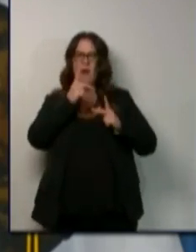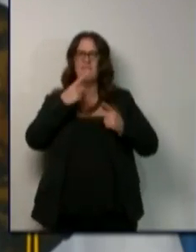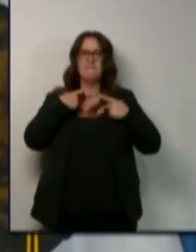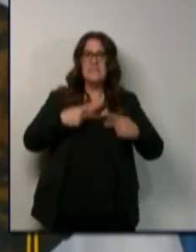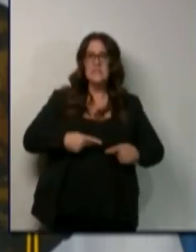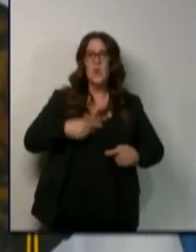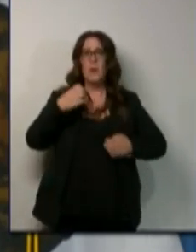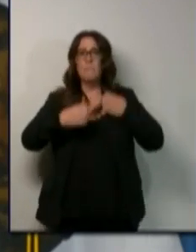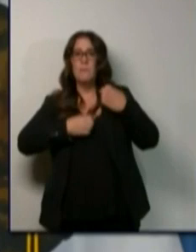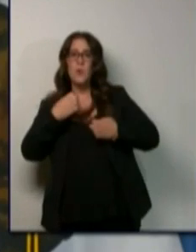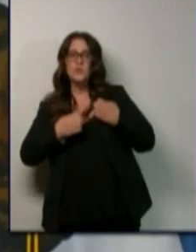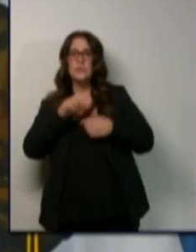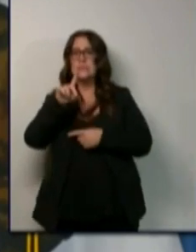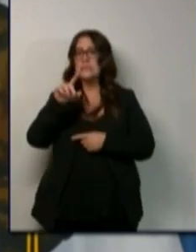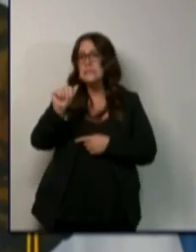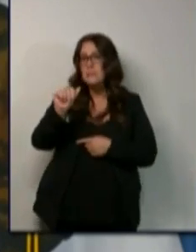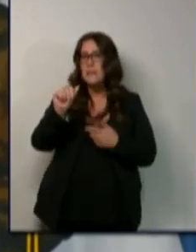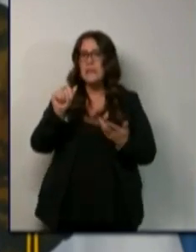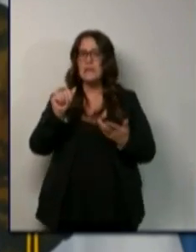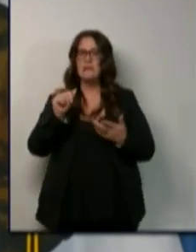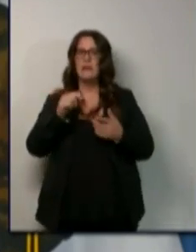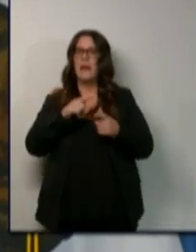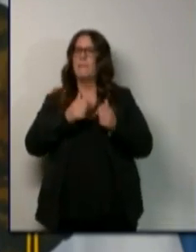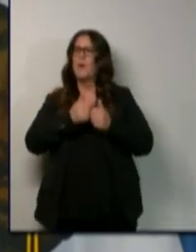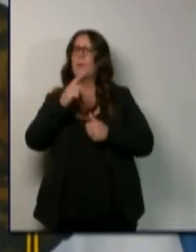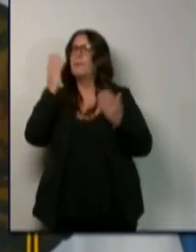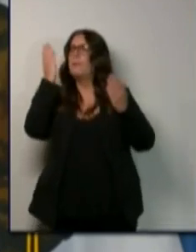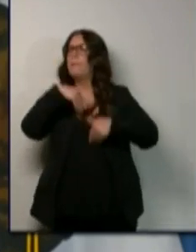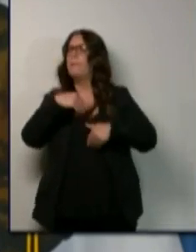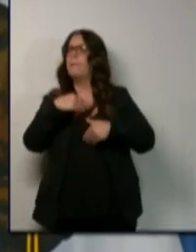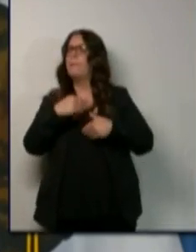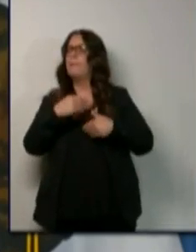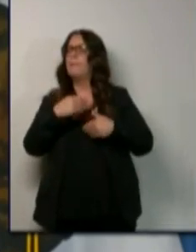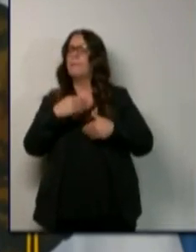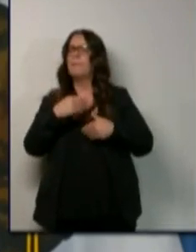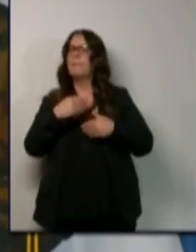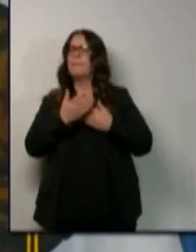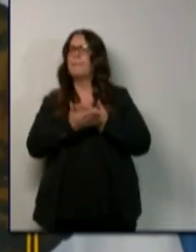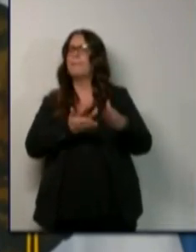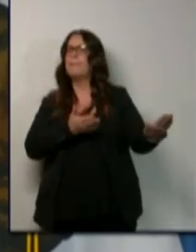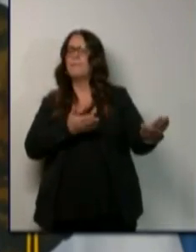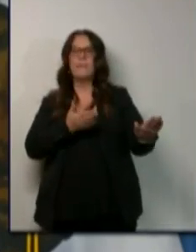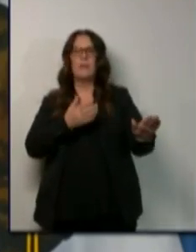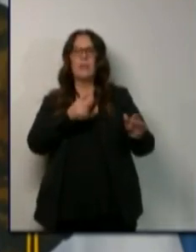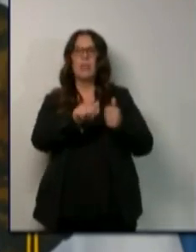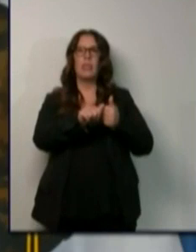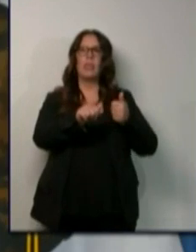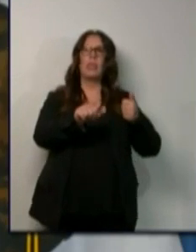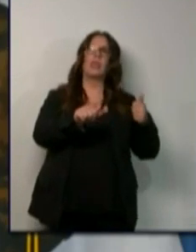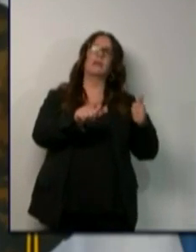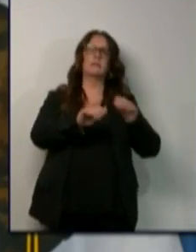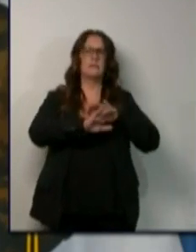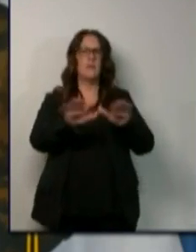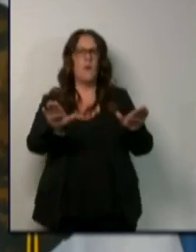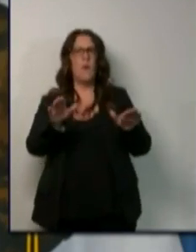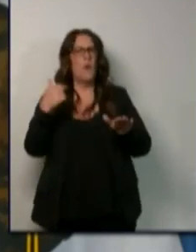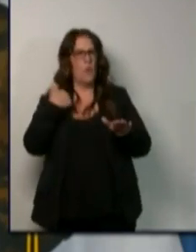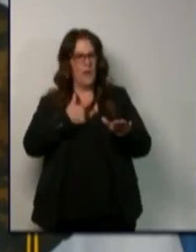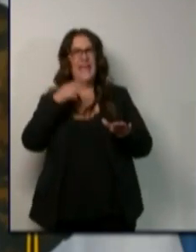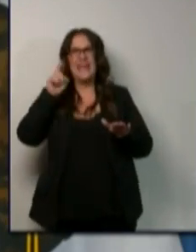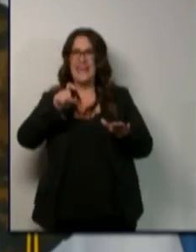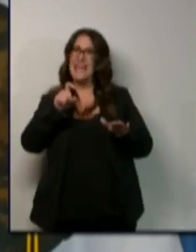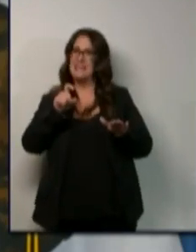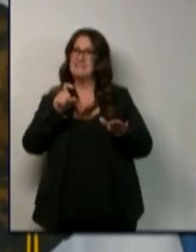people so often left behind and forgotten, falling even further behind. We are not even close to where we need to